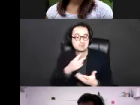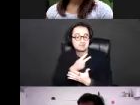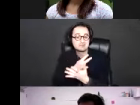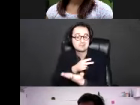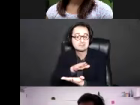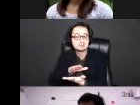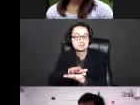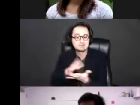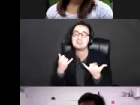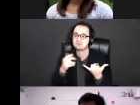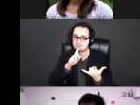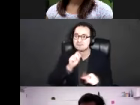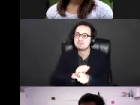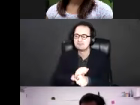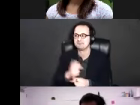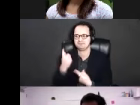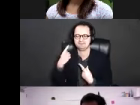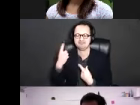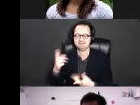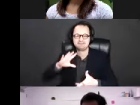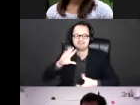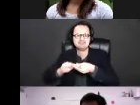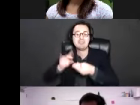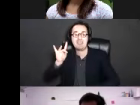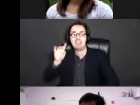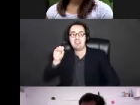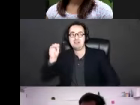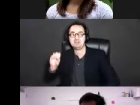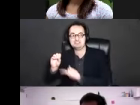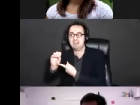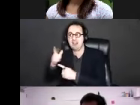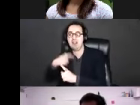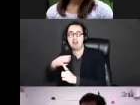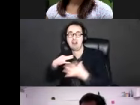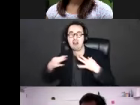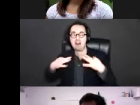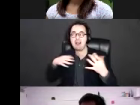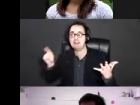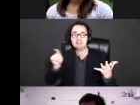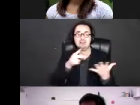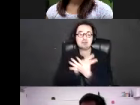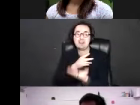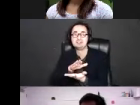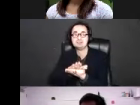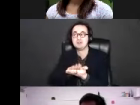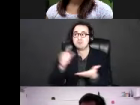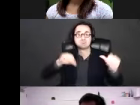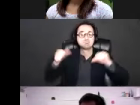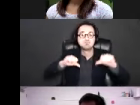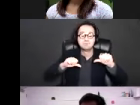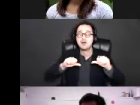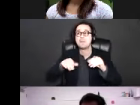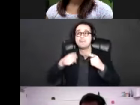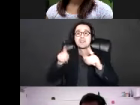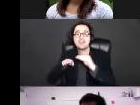I got rejected from, I think, 80% of the grad schools I applied to, and then, got in. And I think